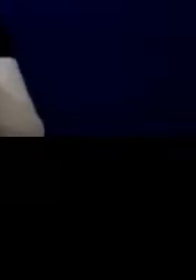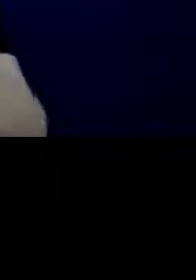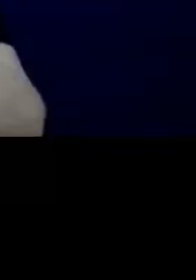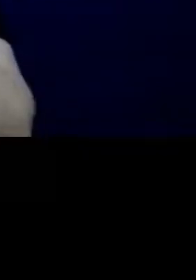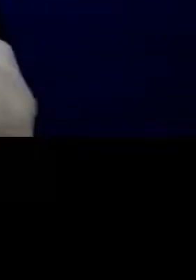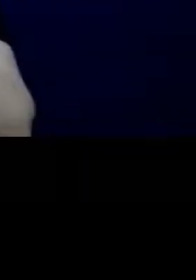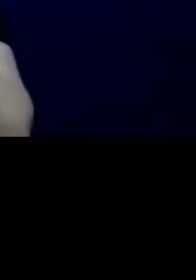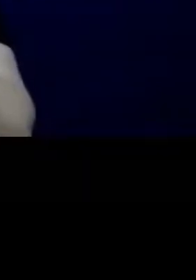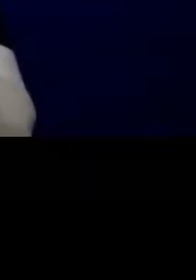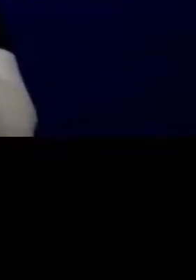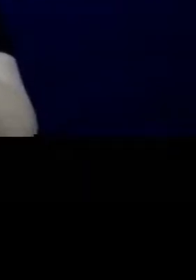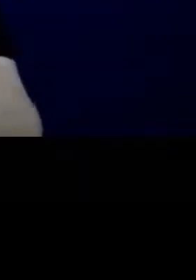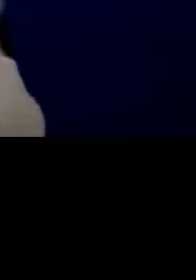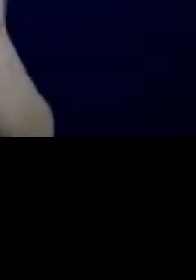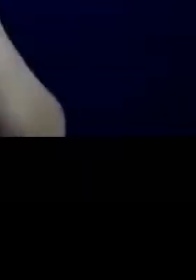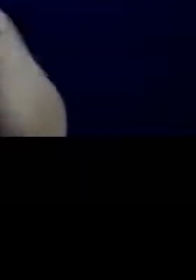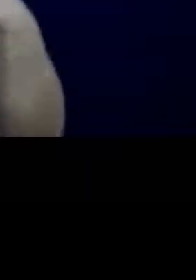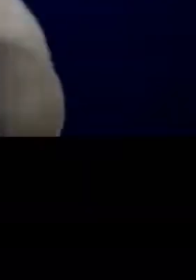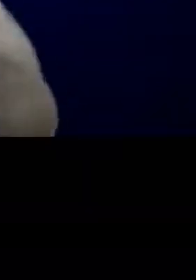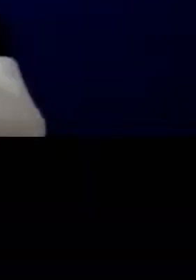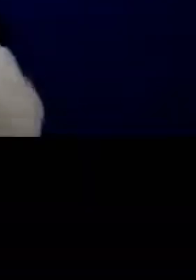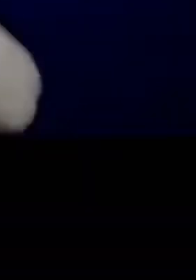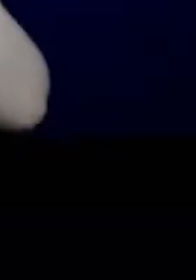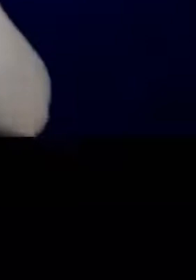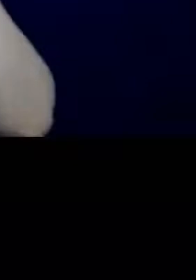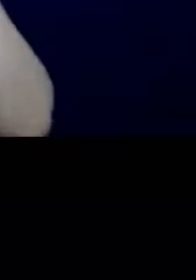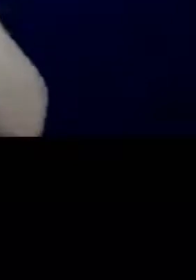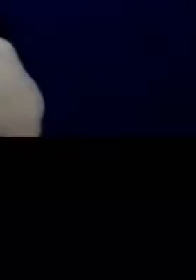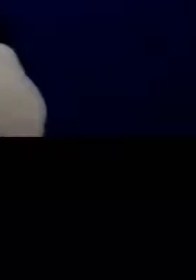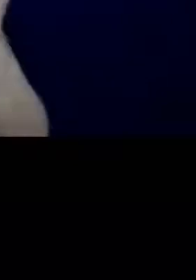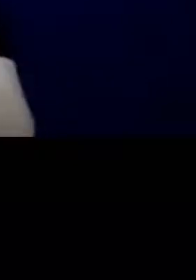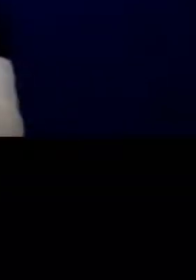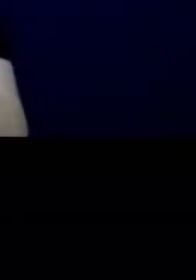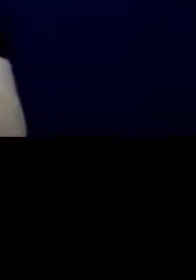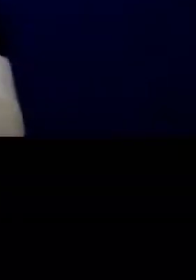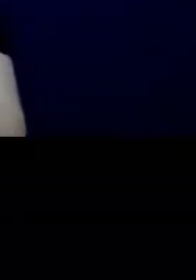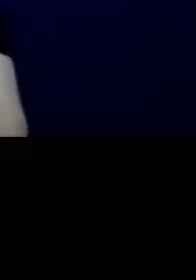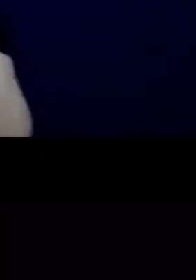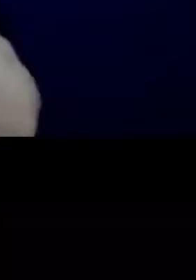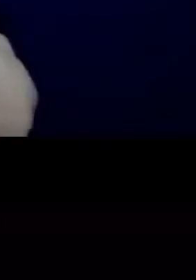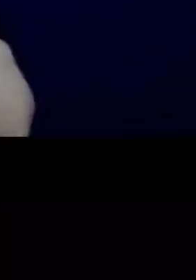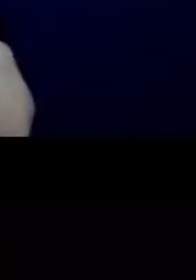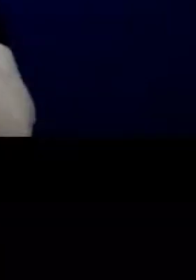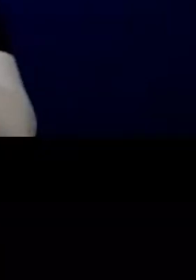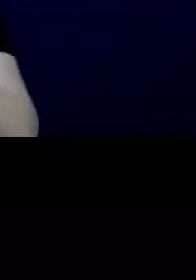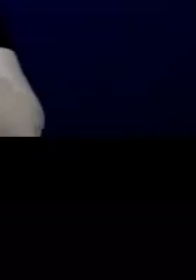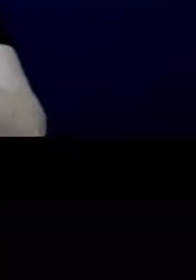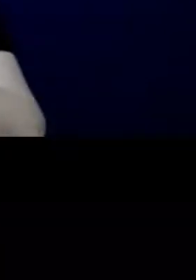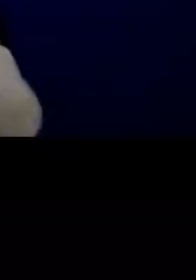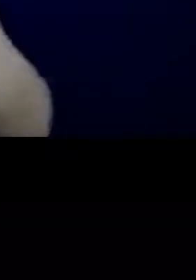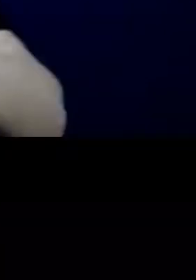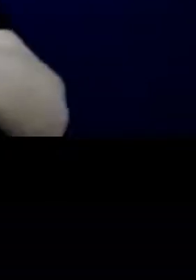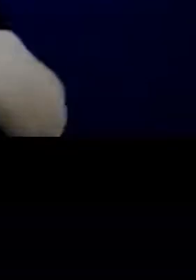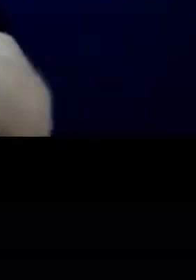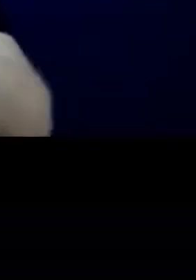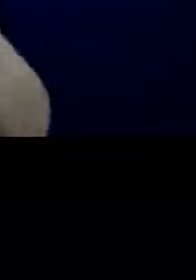Panagiotis Petrantonakis, who's over in Greece. We'll be available to answer any questions that you